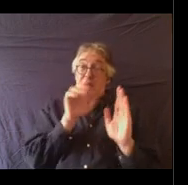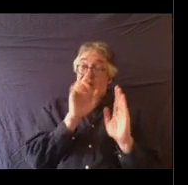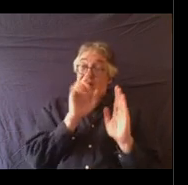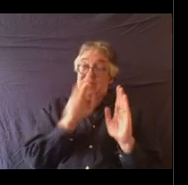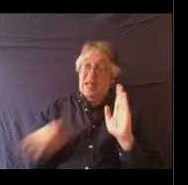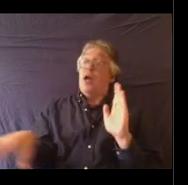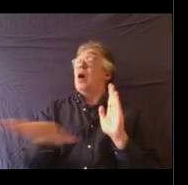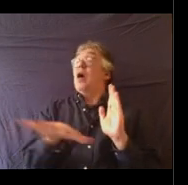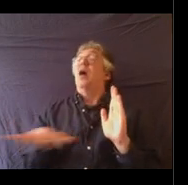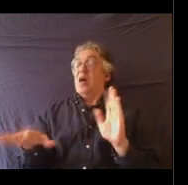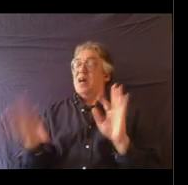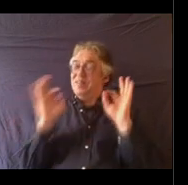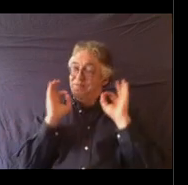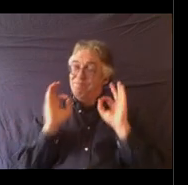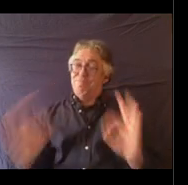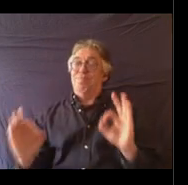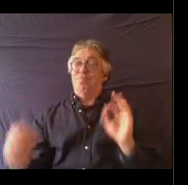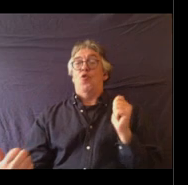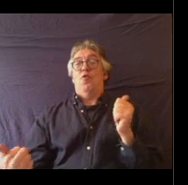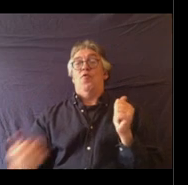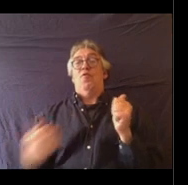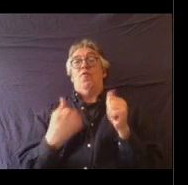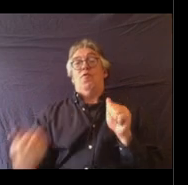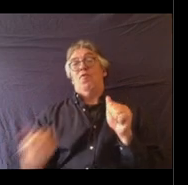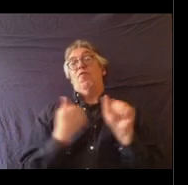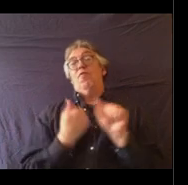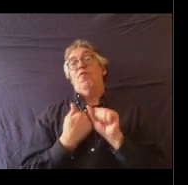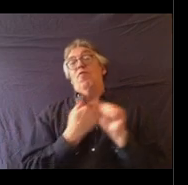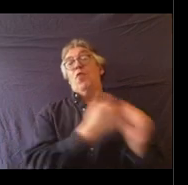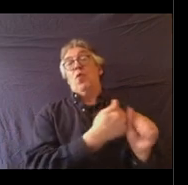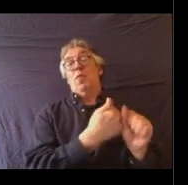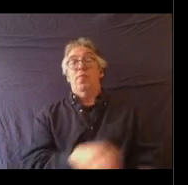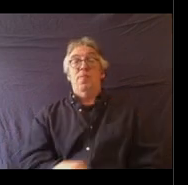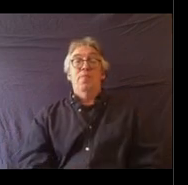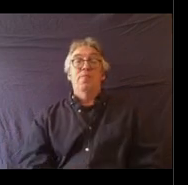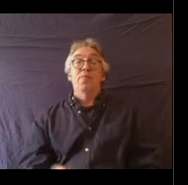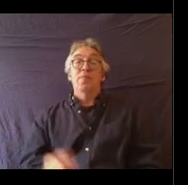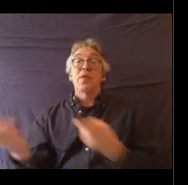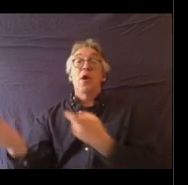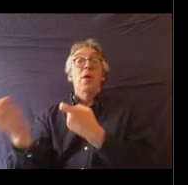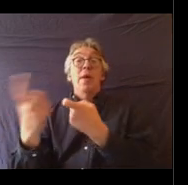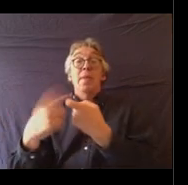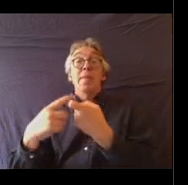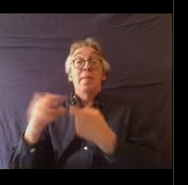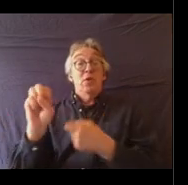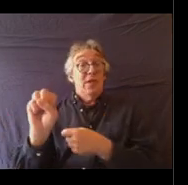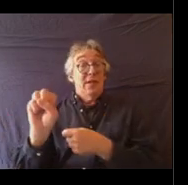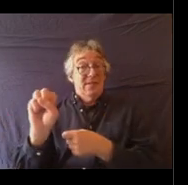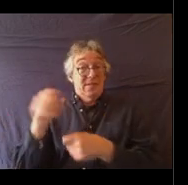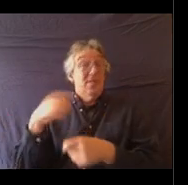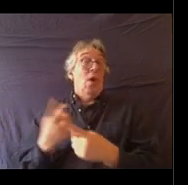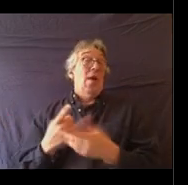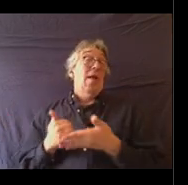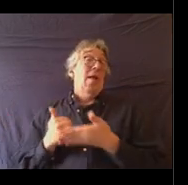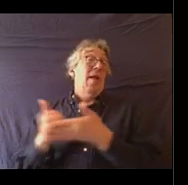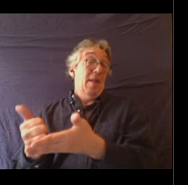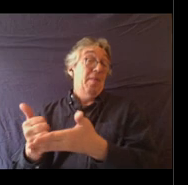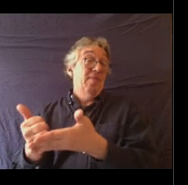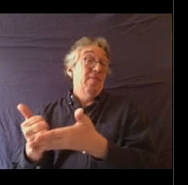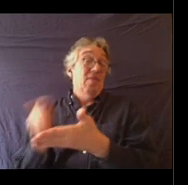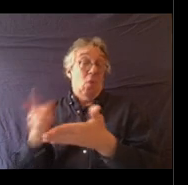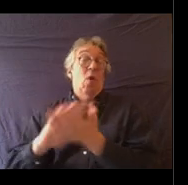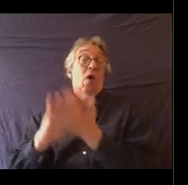correctly transposed. We are gonna be helping member states with the transposition, and we are also in constant exchange with them in